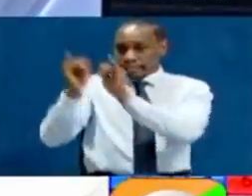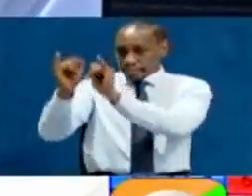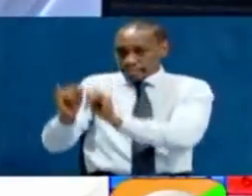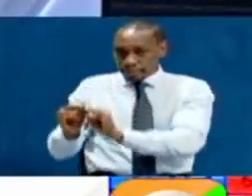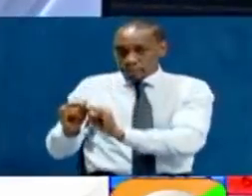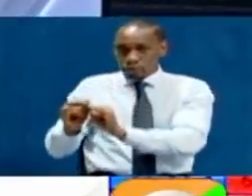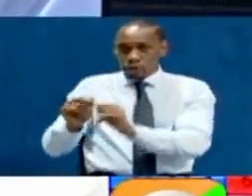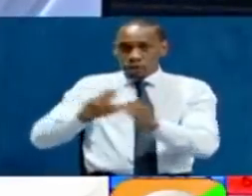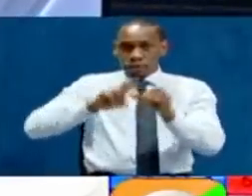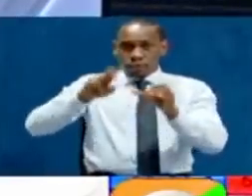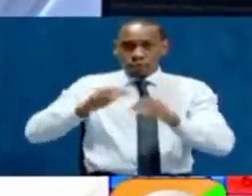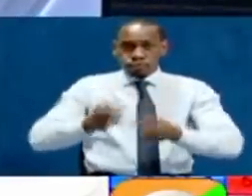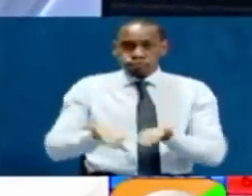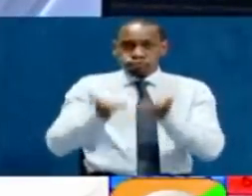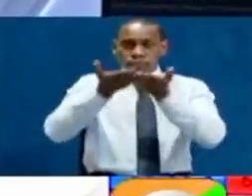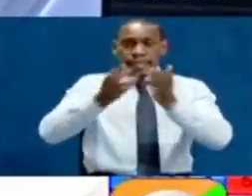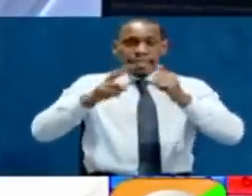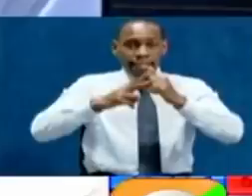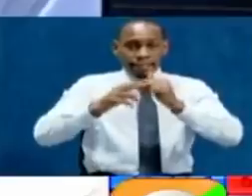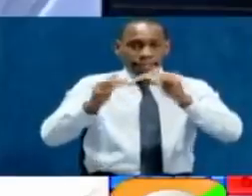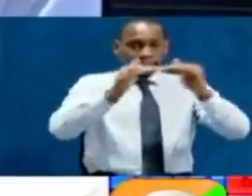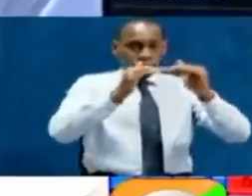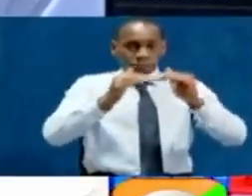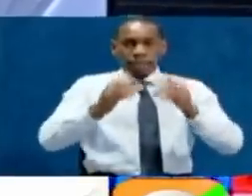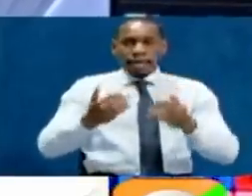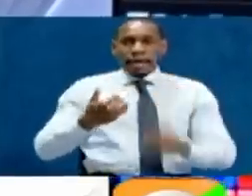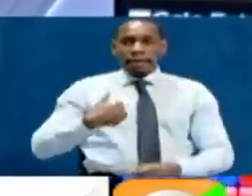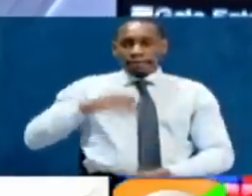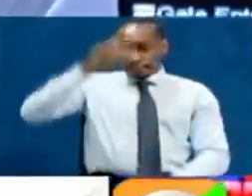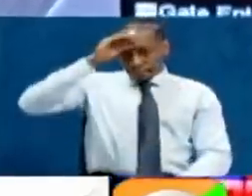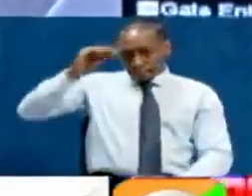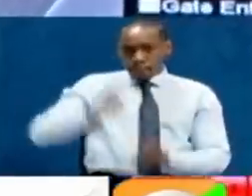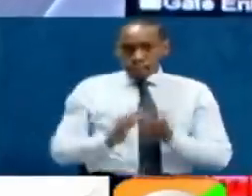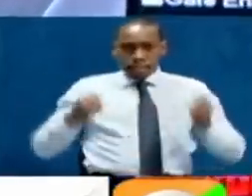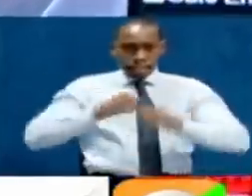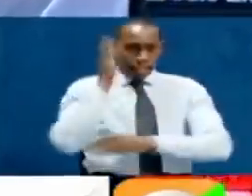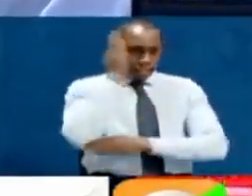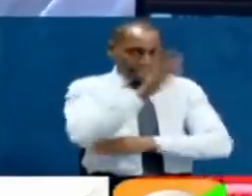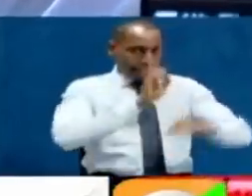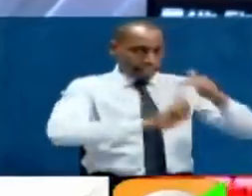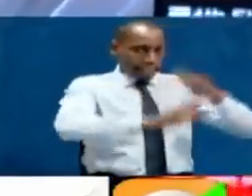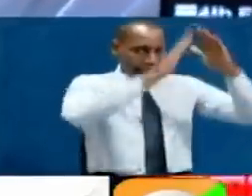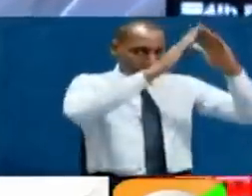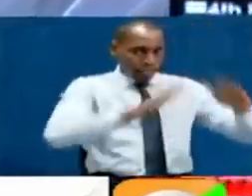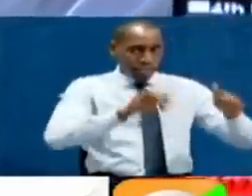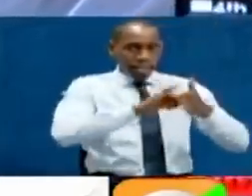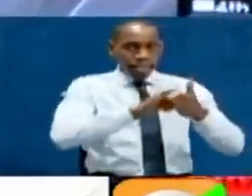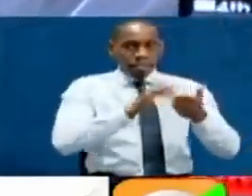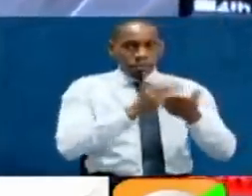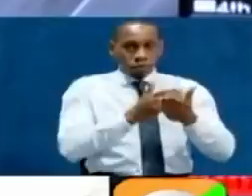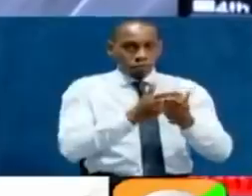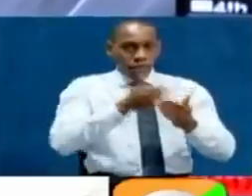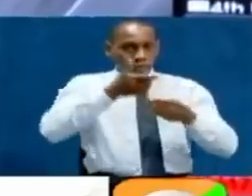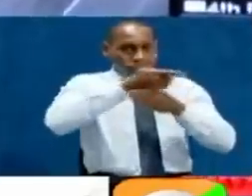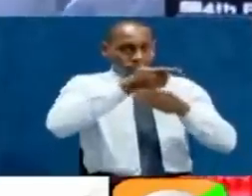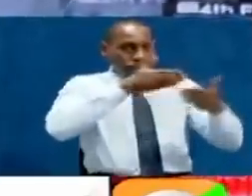individual disembarks from the elevator on the 7th floor. Wearing a cap and a jacket, the man heads straight to Omwenga's apartment, which is partly hidden